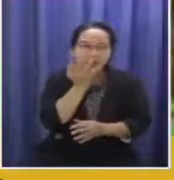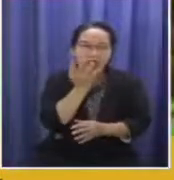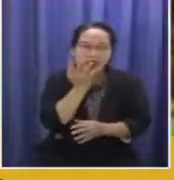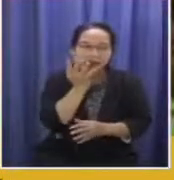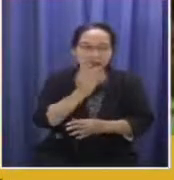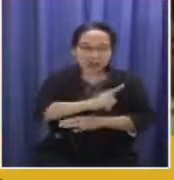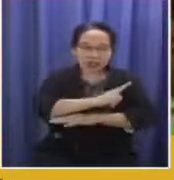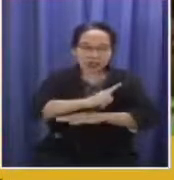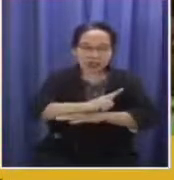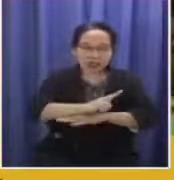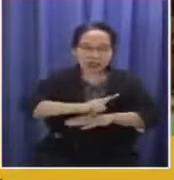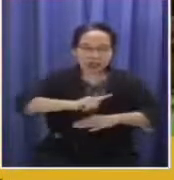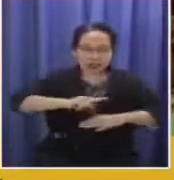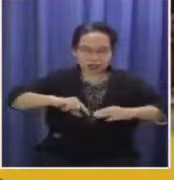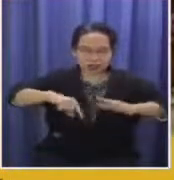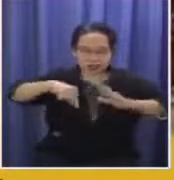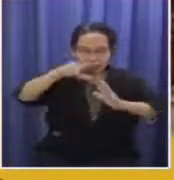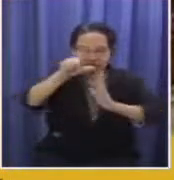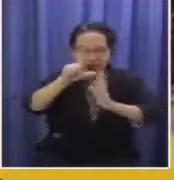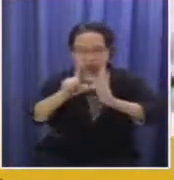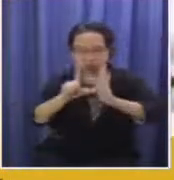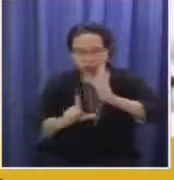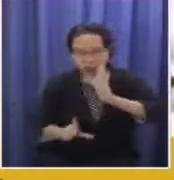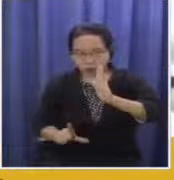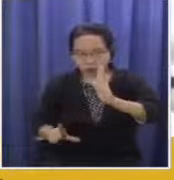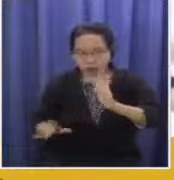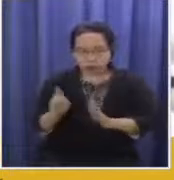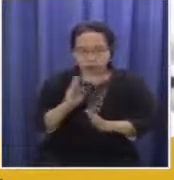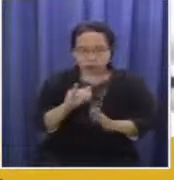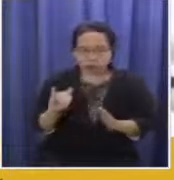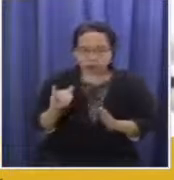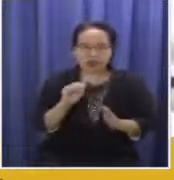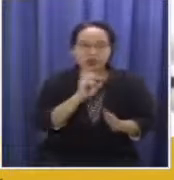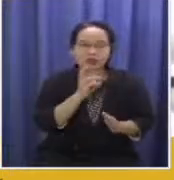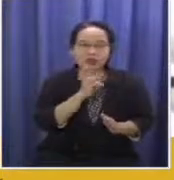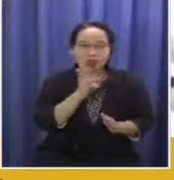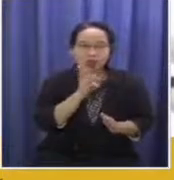the land will erode going back to the water.